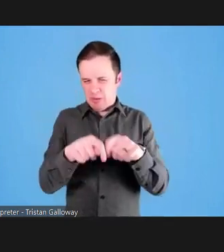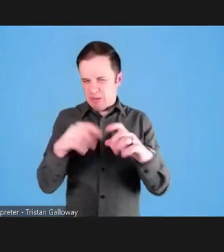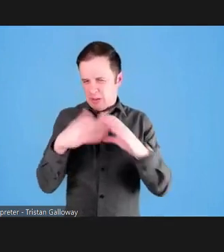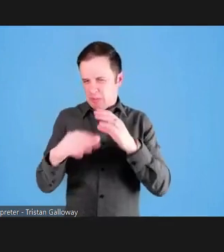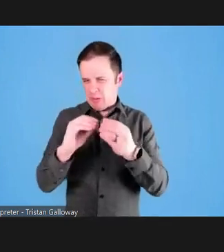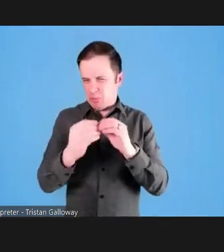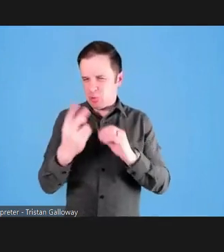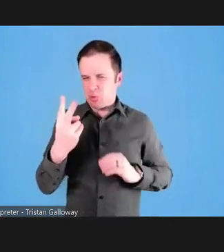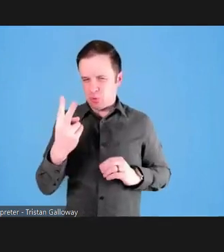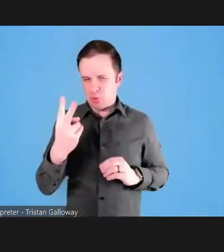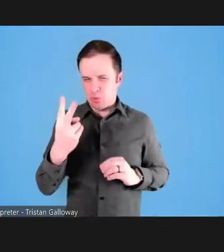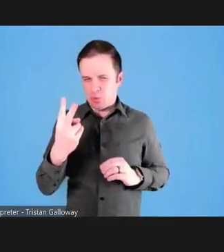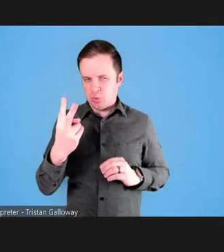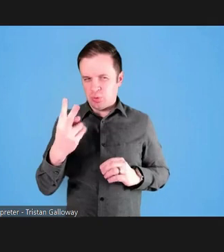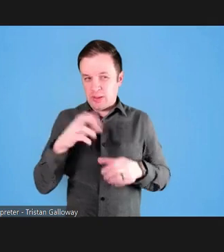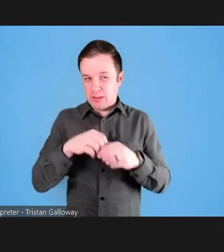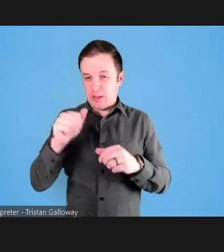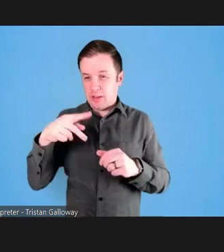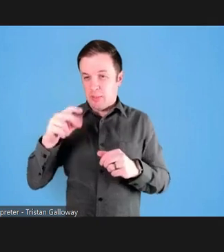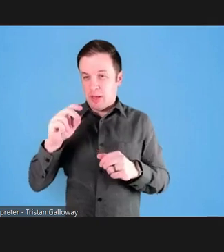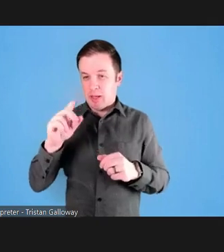2 in Appendix 1.